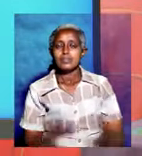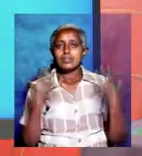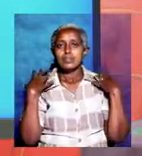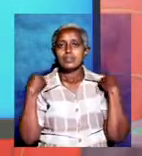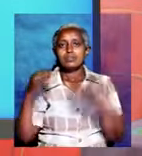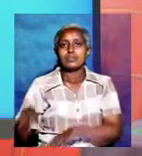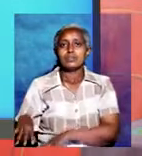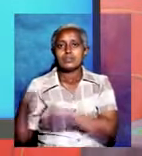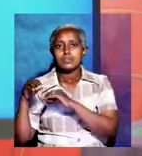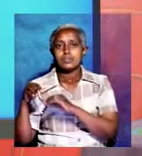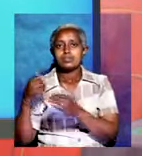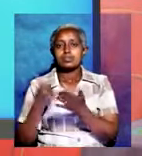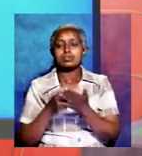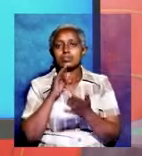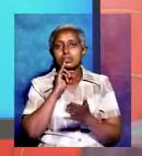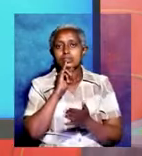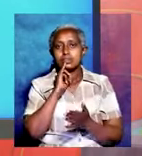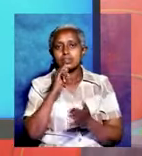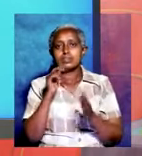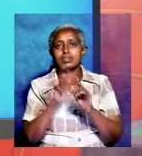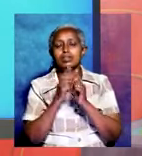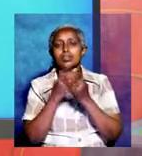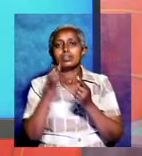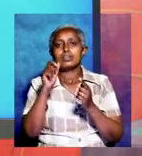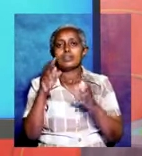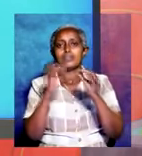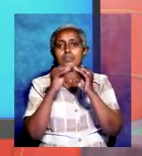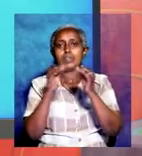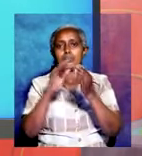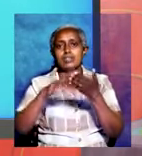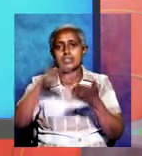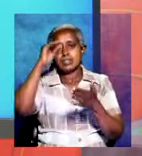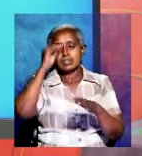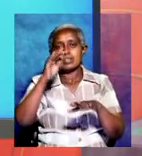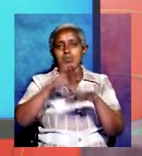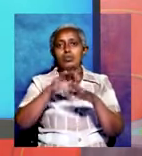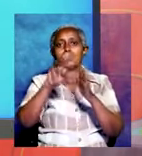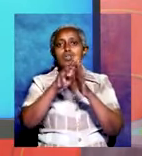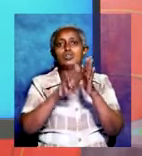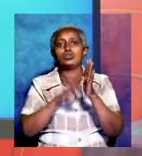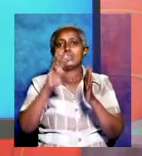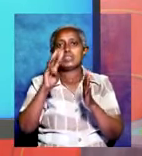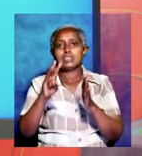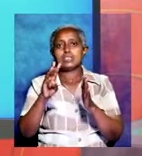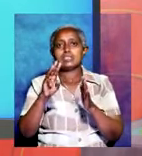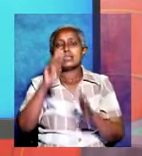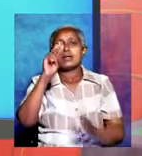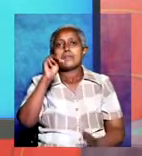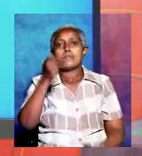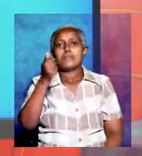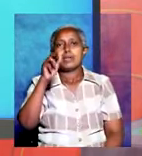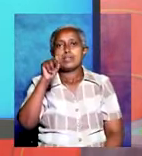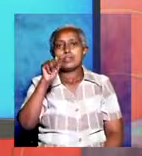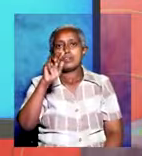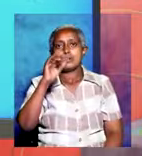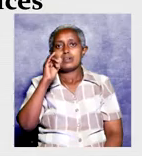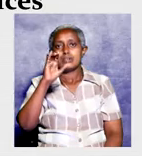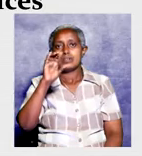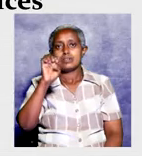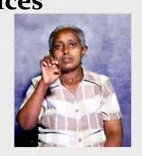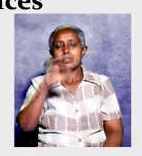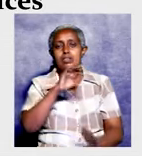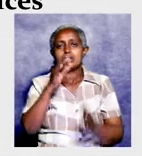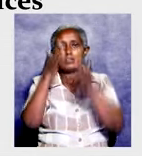Hello dear students, this is grade 11 mathematics lesson on unit 6 matrices and determinants.